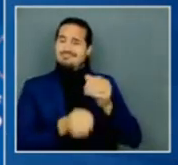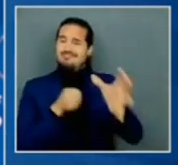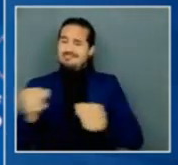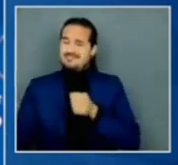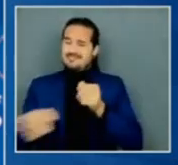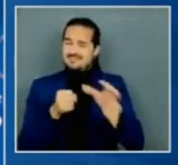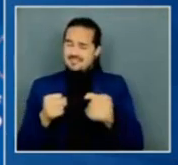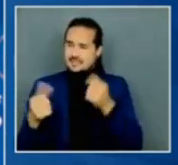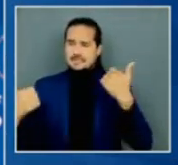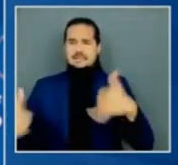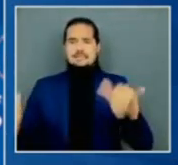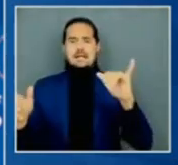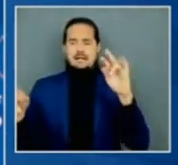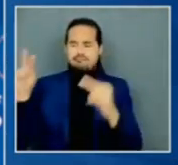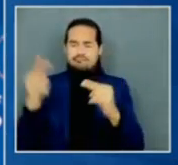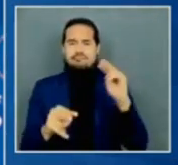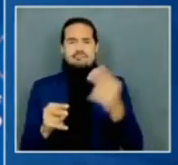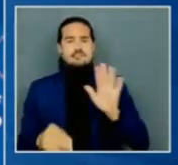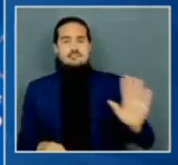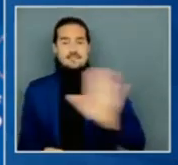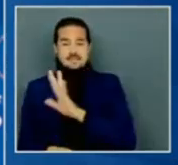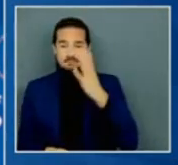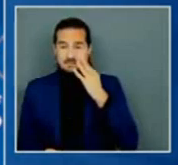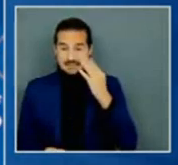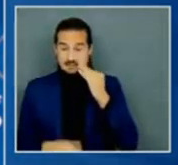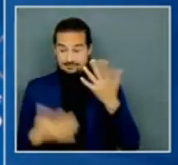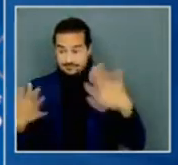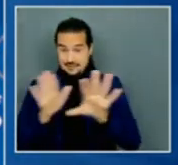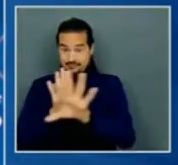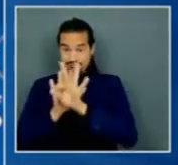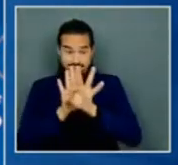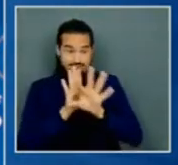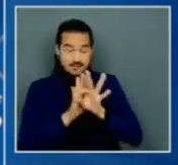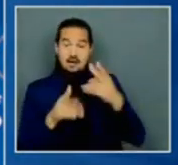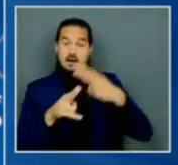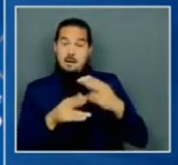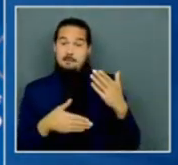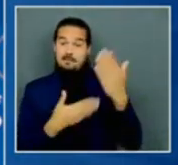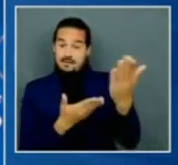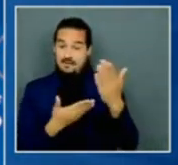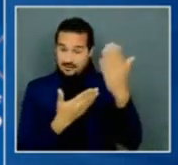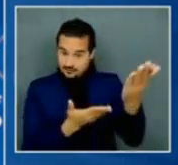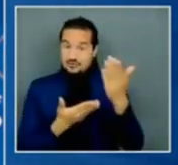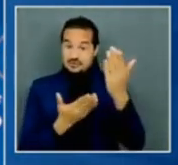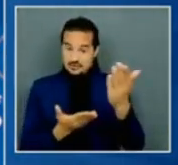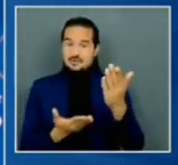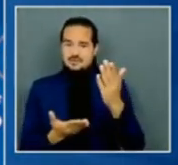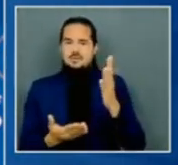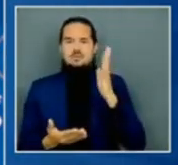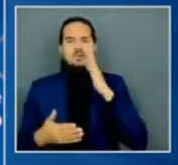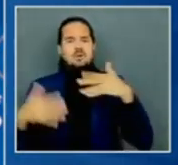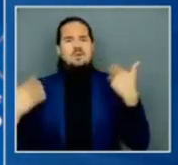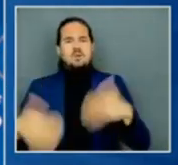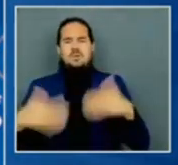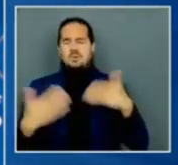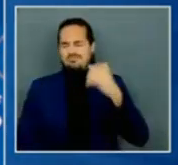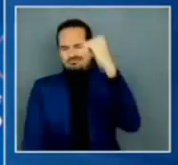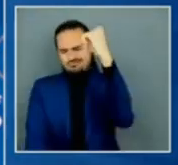tested by crises, and by the end of this process, this cabinet will be the most representative of any cabinet in American